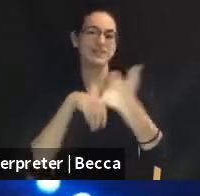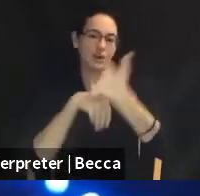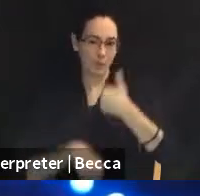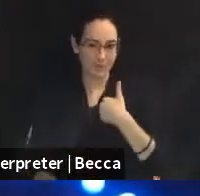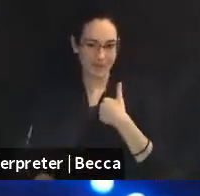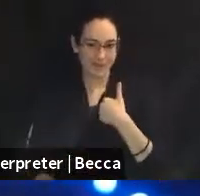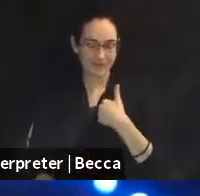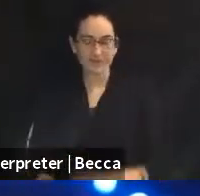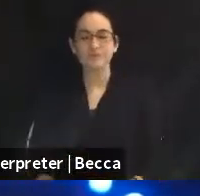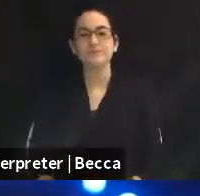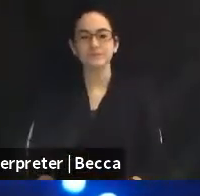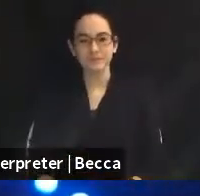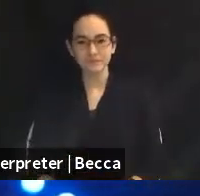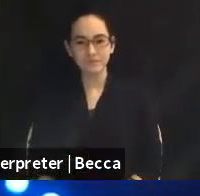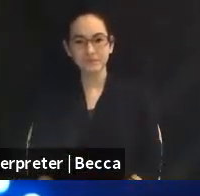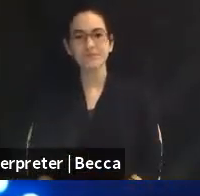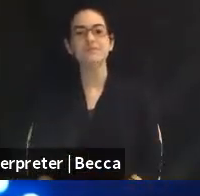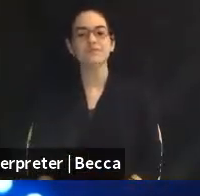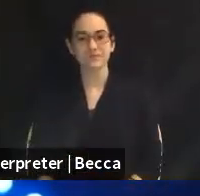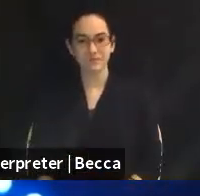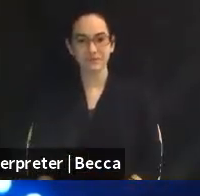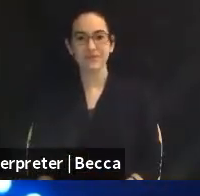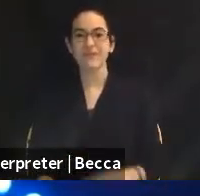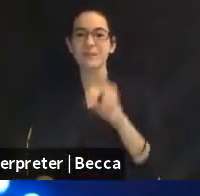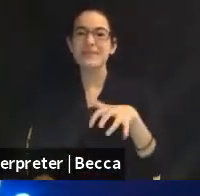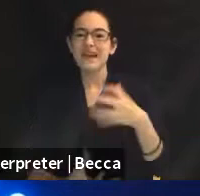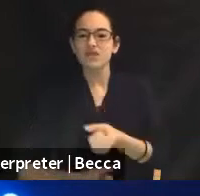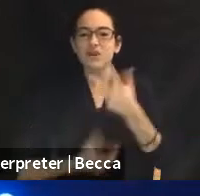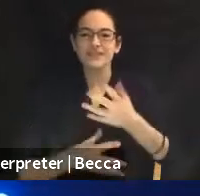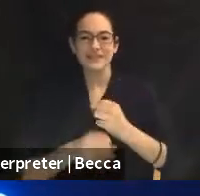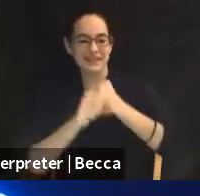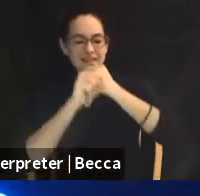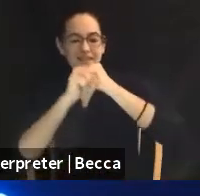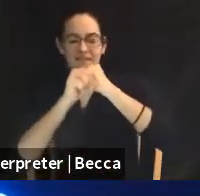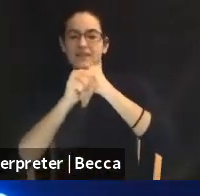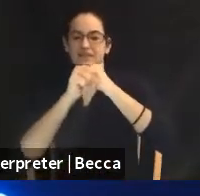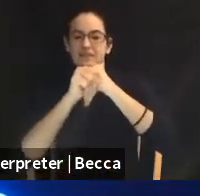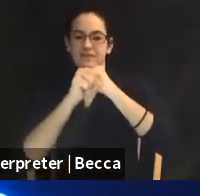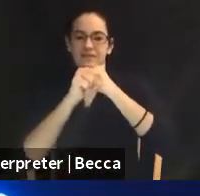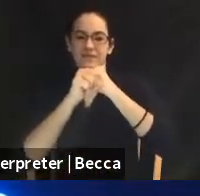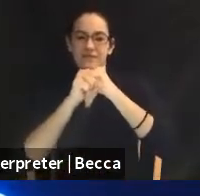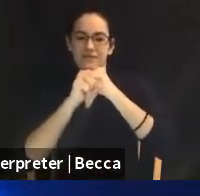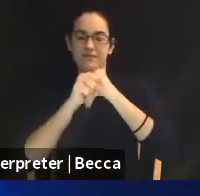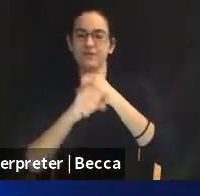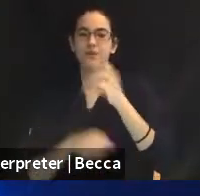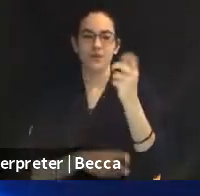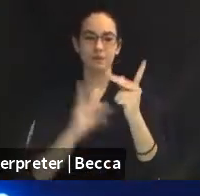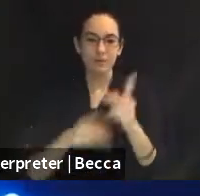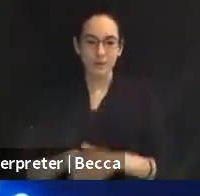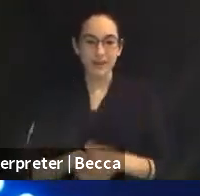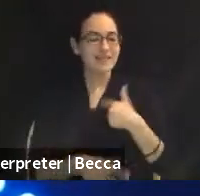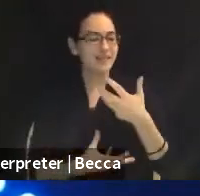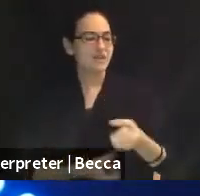about, they create a defensive posture towards one another. It causes us to